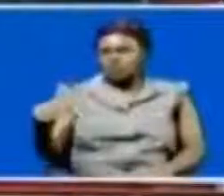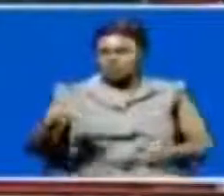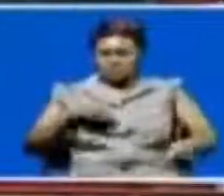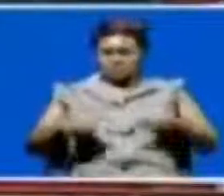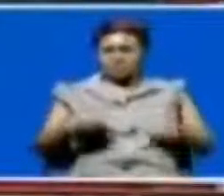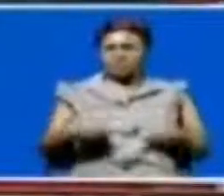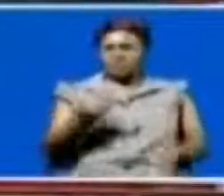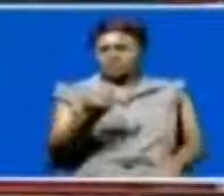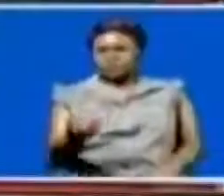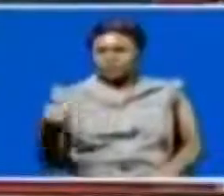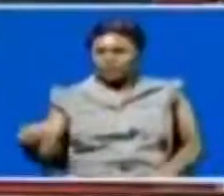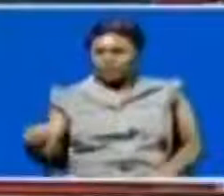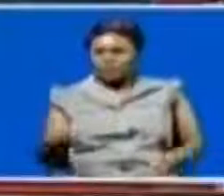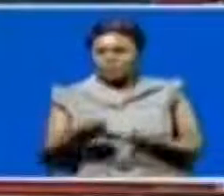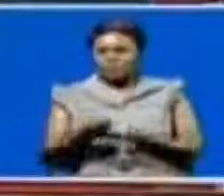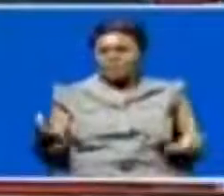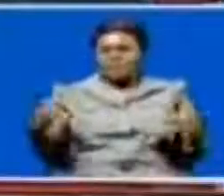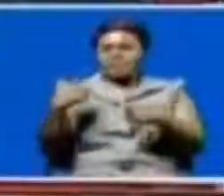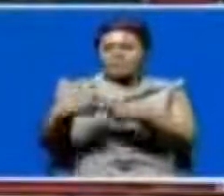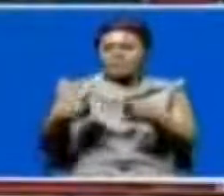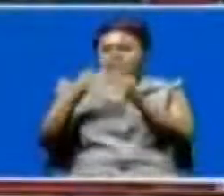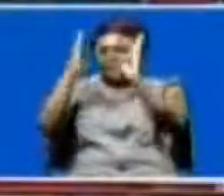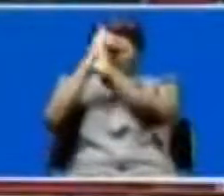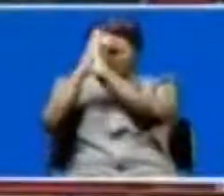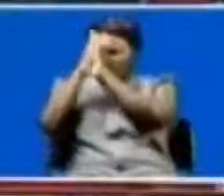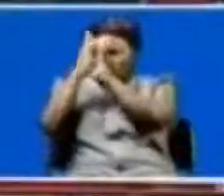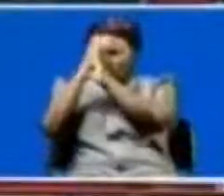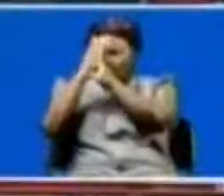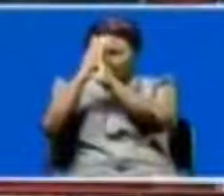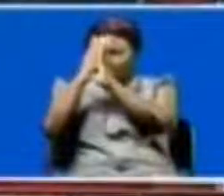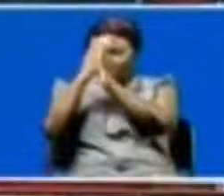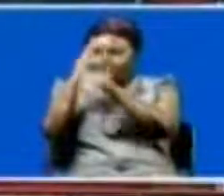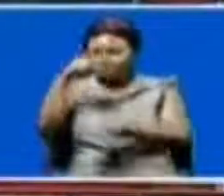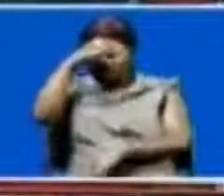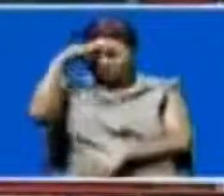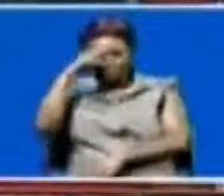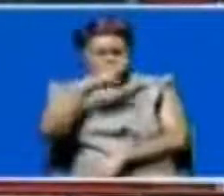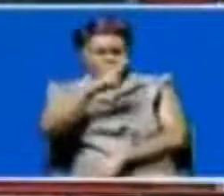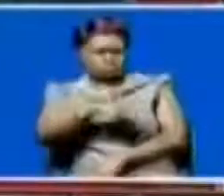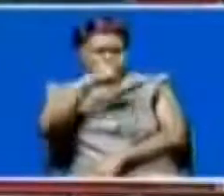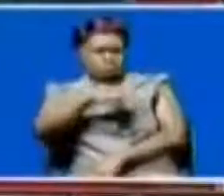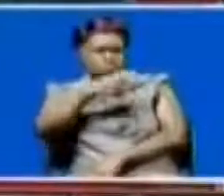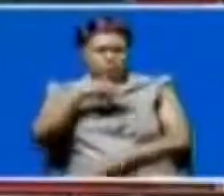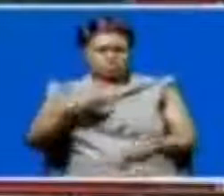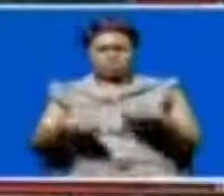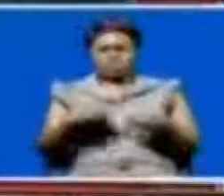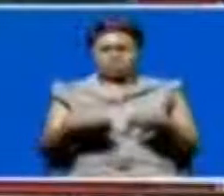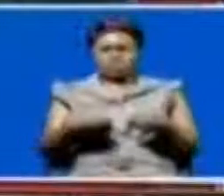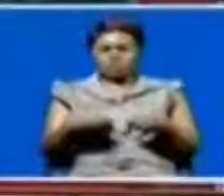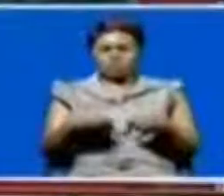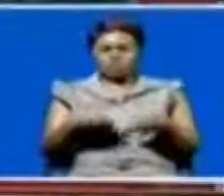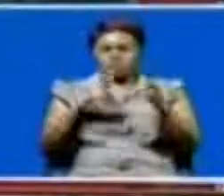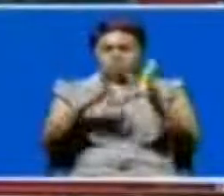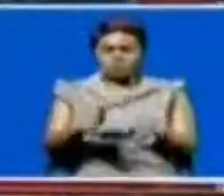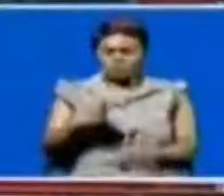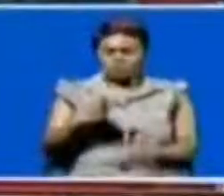disability. Children who for many years stay hidden because of the stigma associated with disability. Dr. Marcy Korir was in